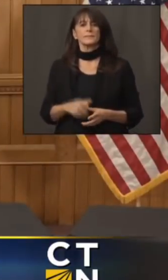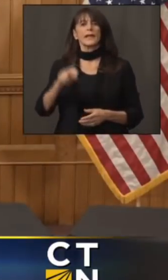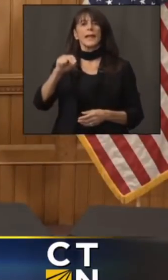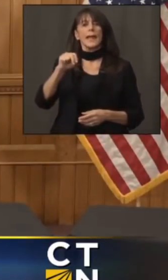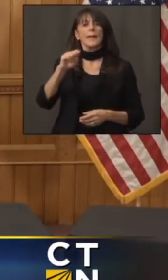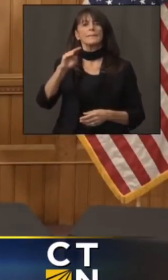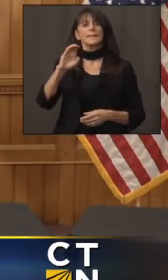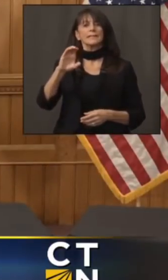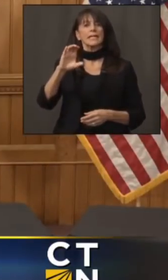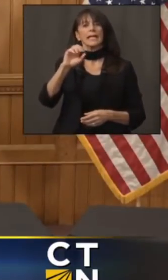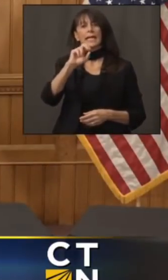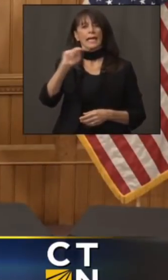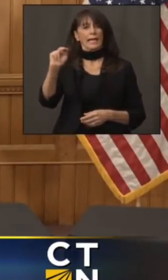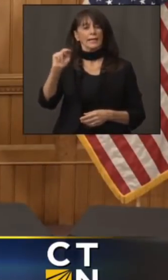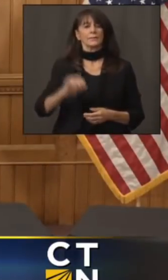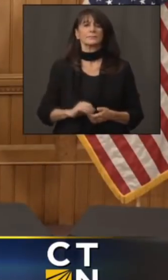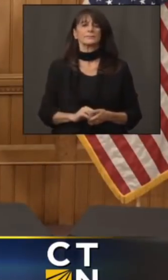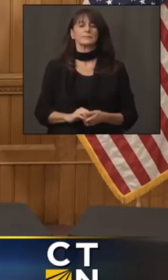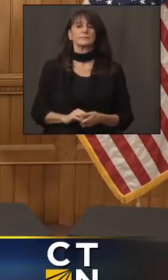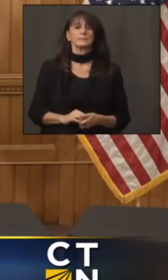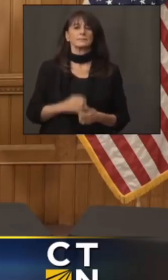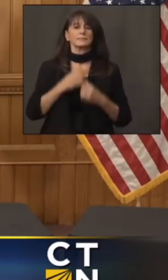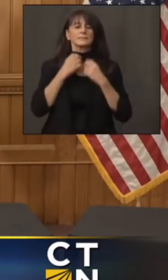NBC Connecticut.